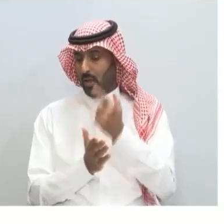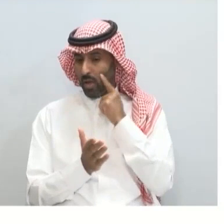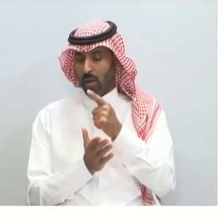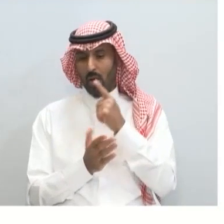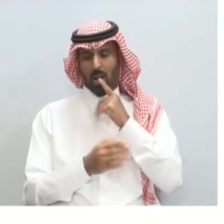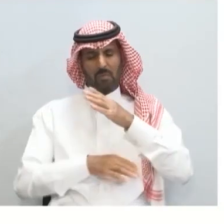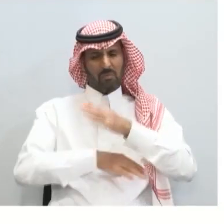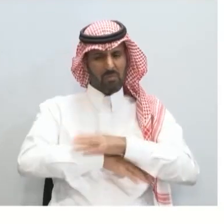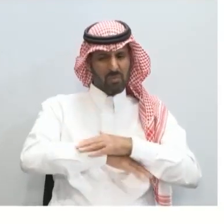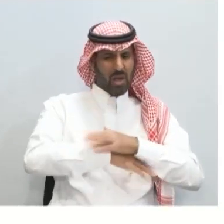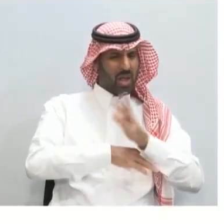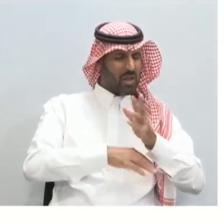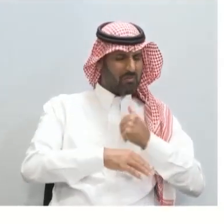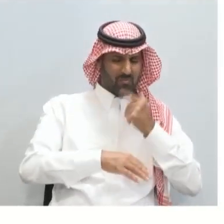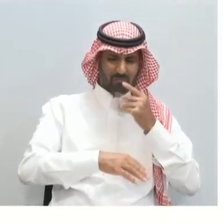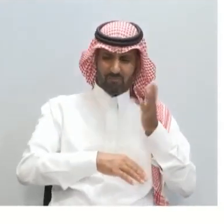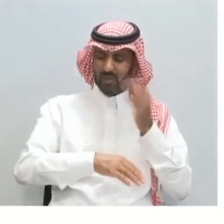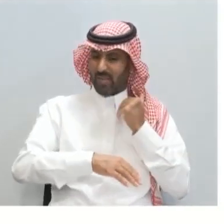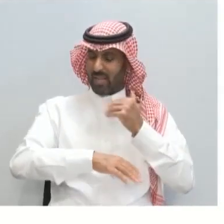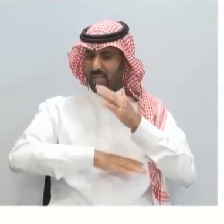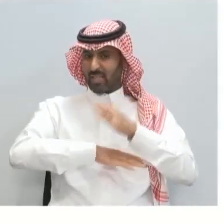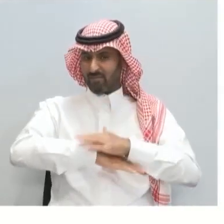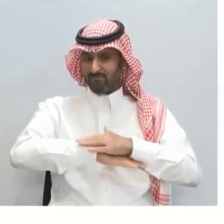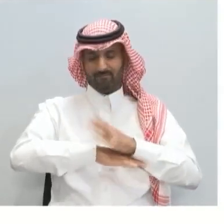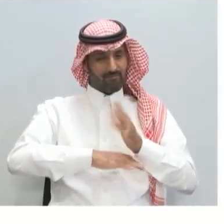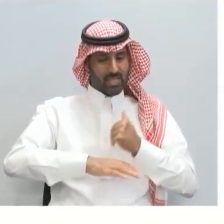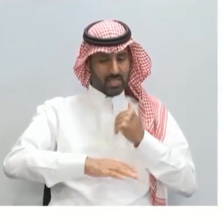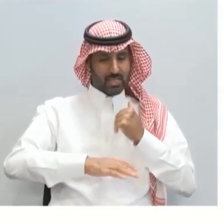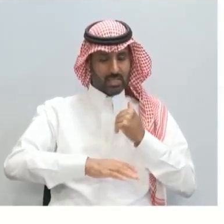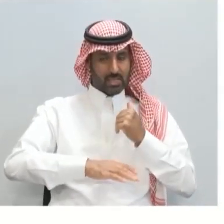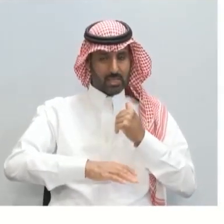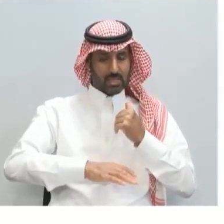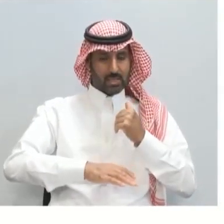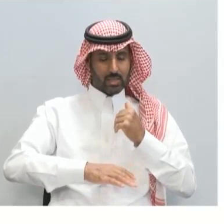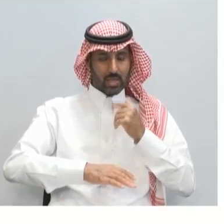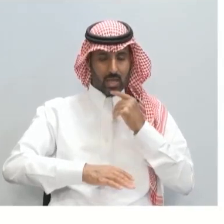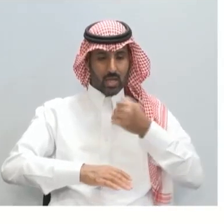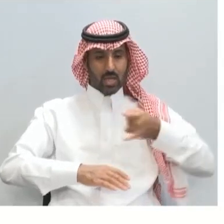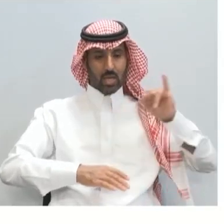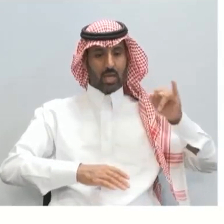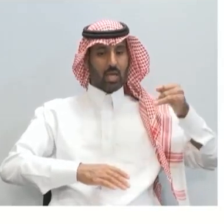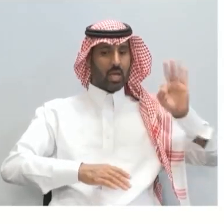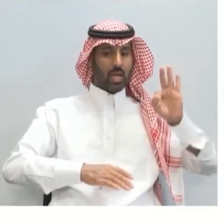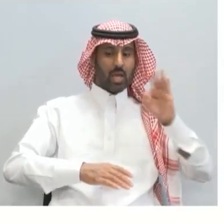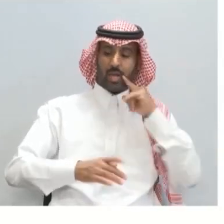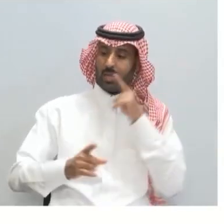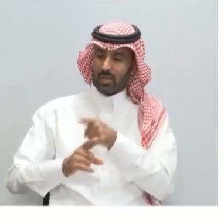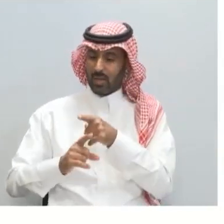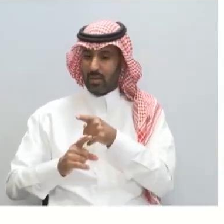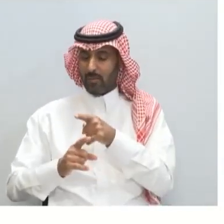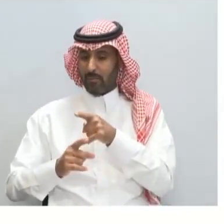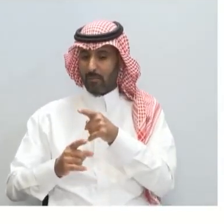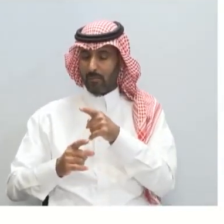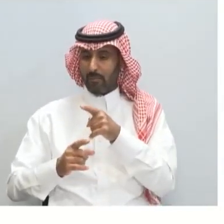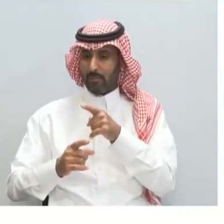implied conditionals implied conditionals sometimes the if Clause is implied rather